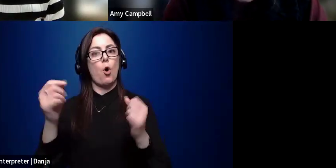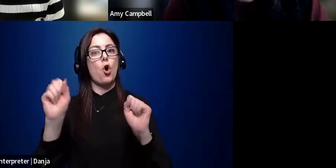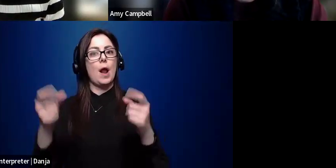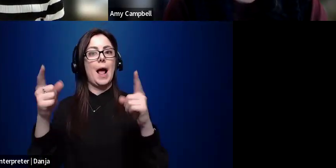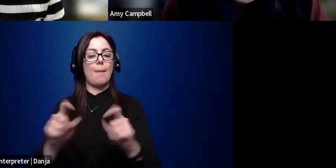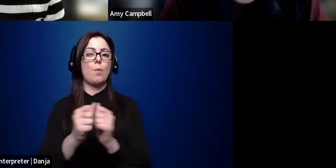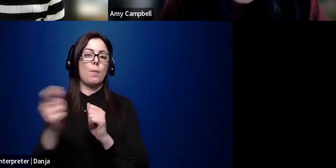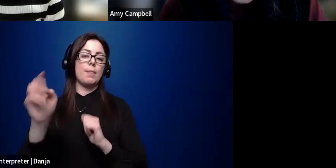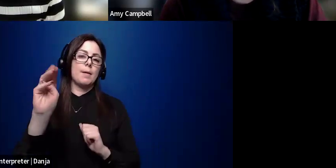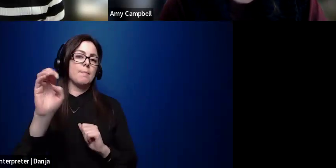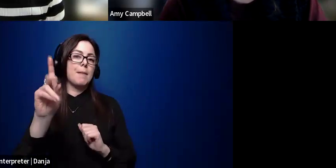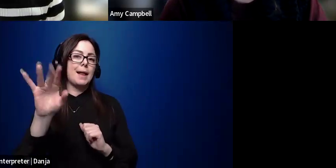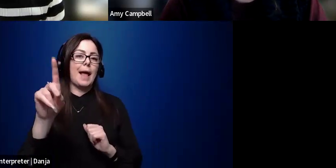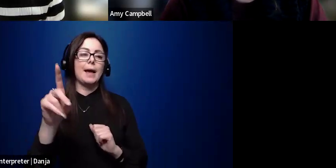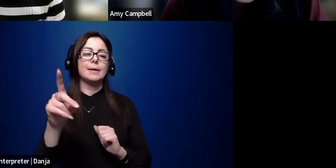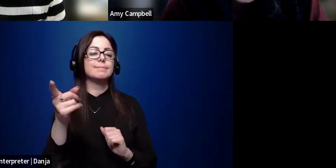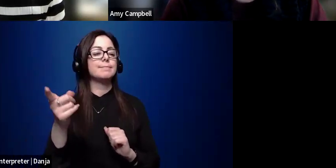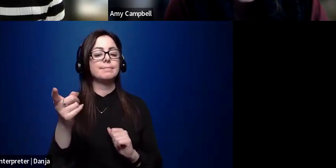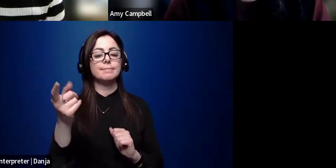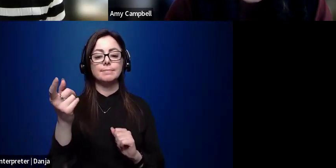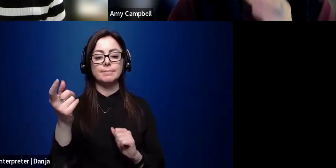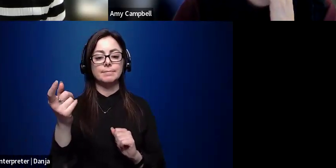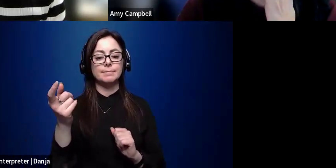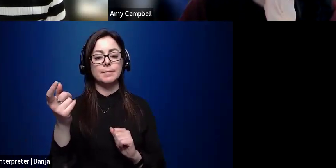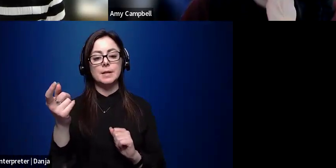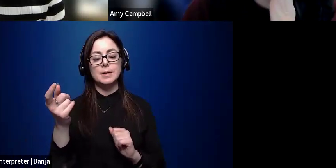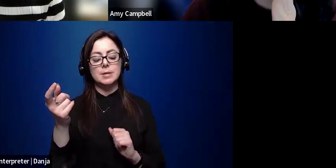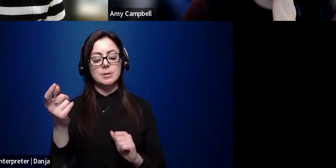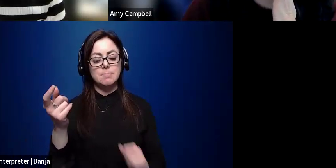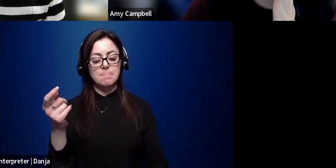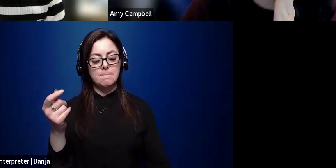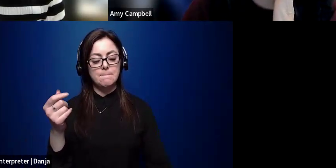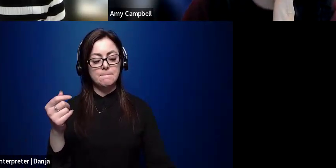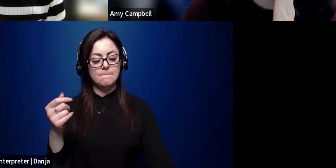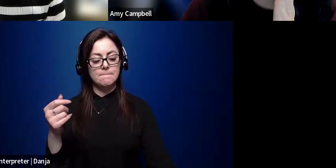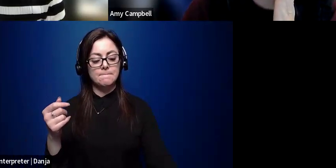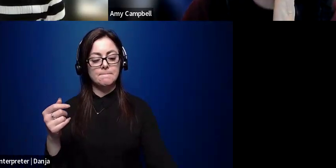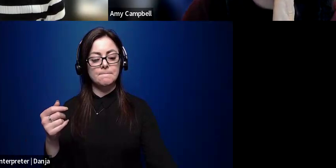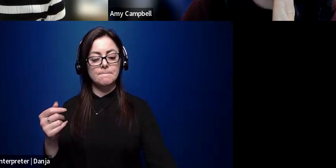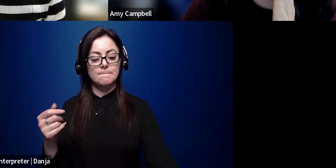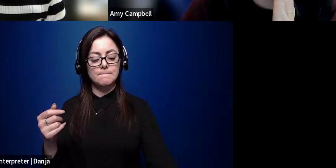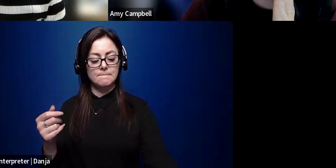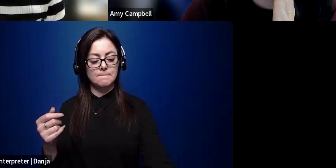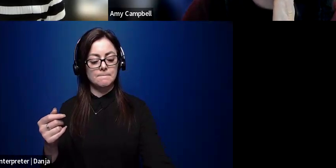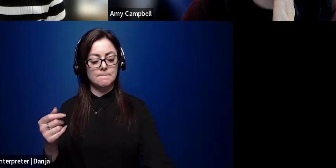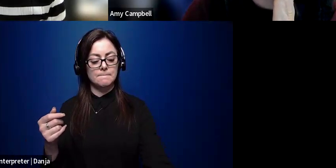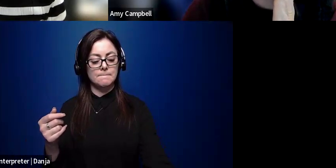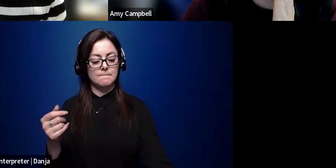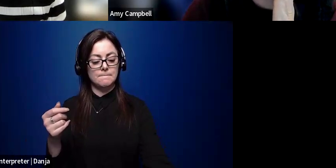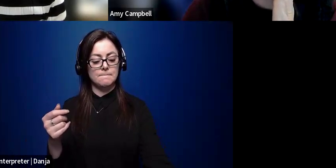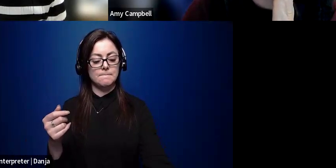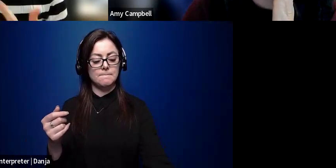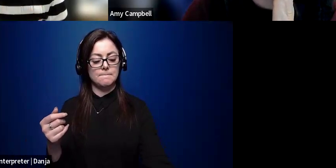Medicaid. It's never a bad idea to talk about what Medicaid